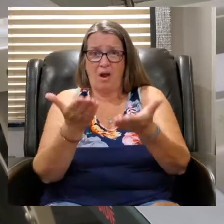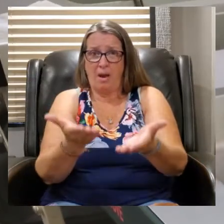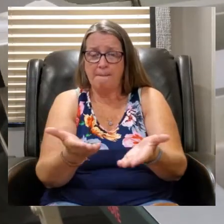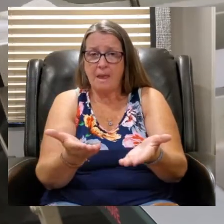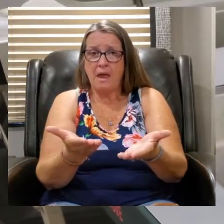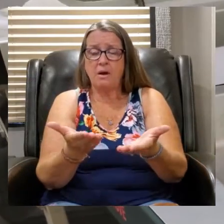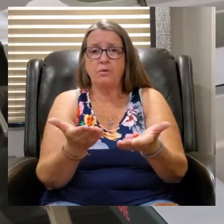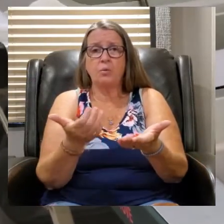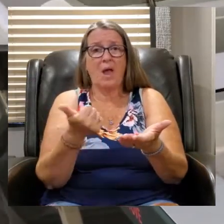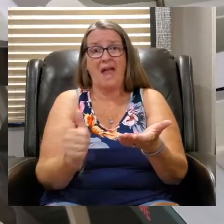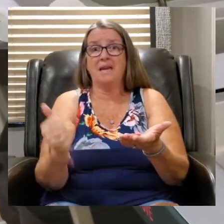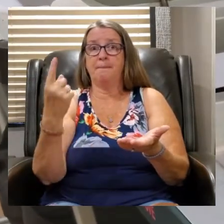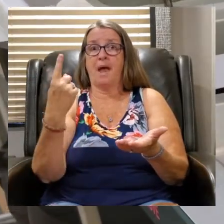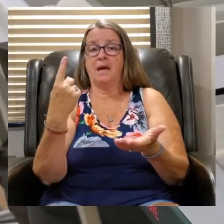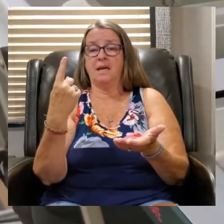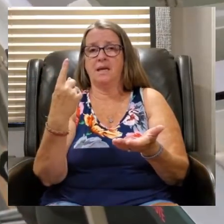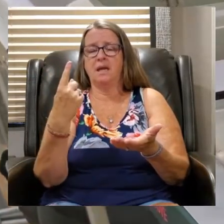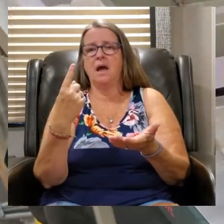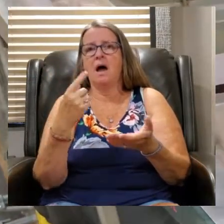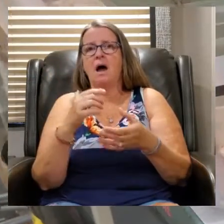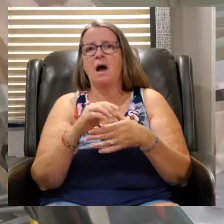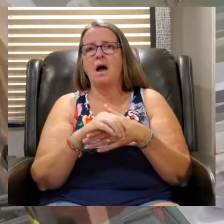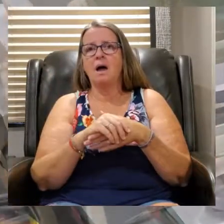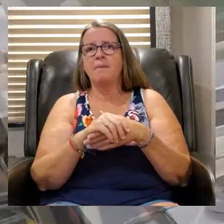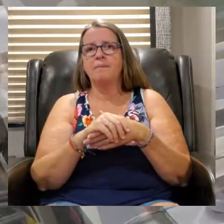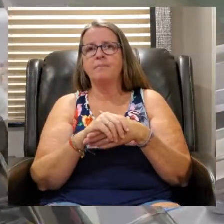would recommend it to anybody,